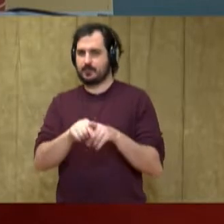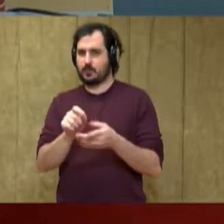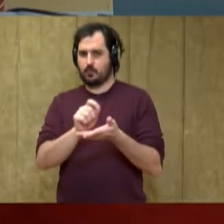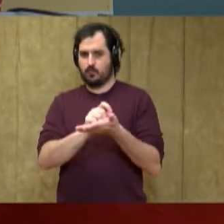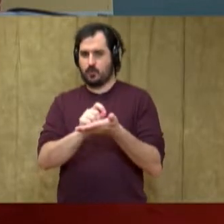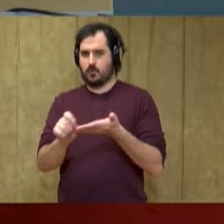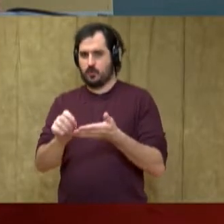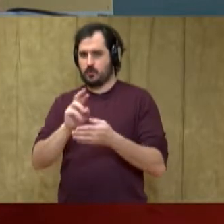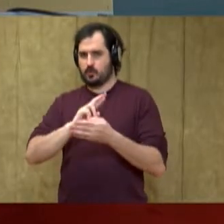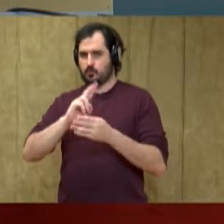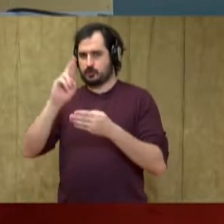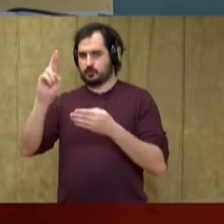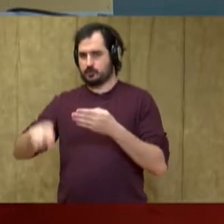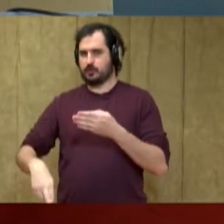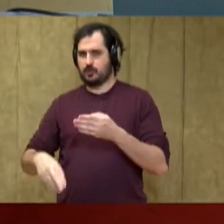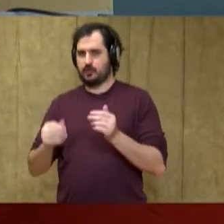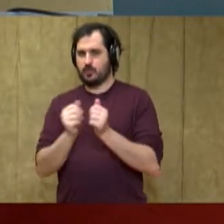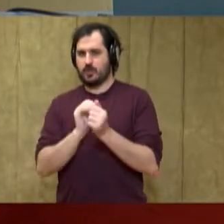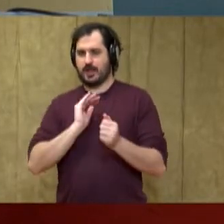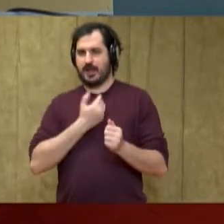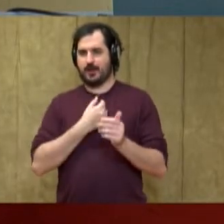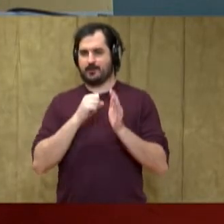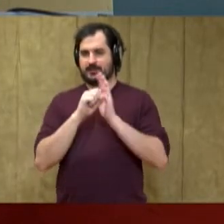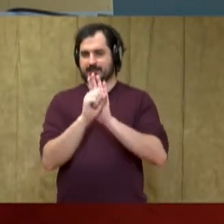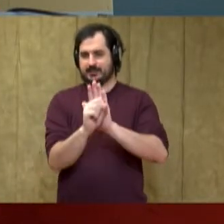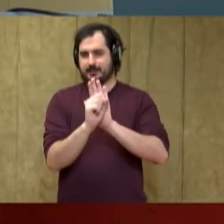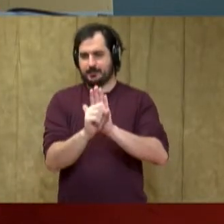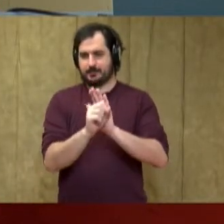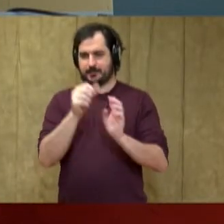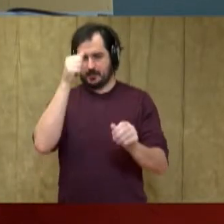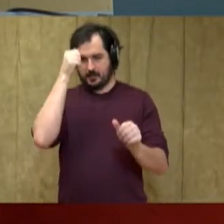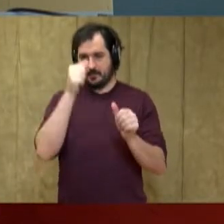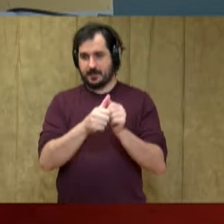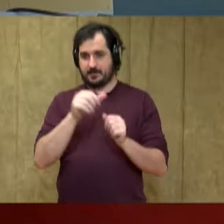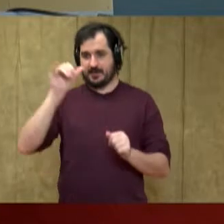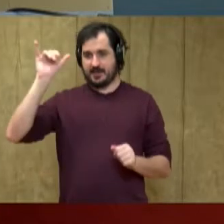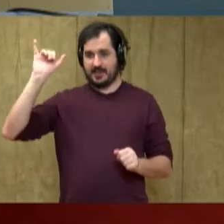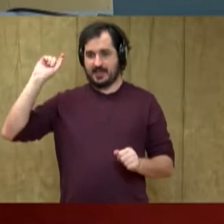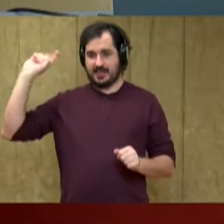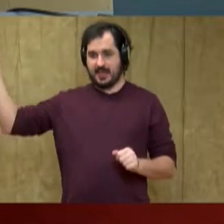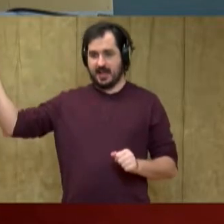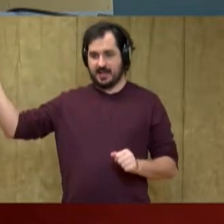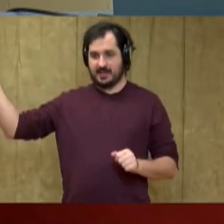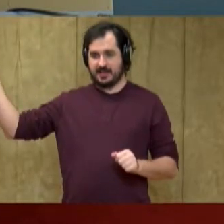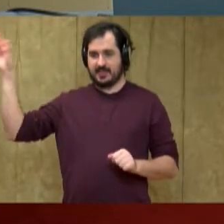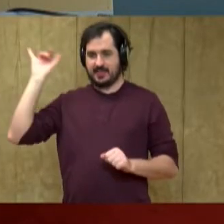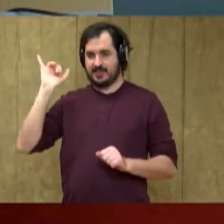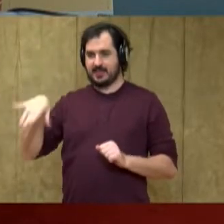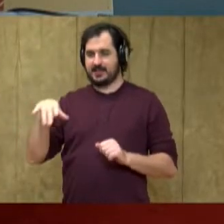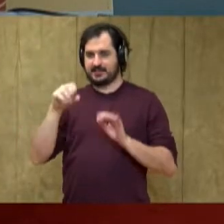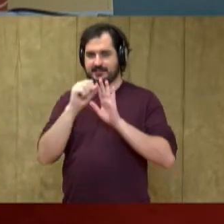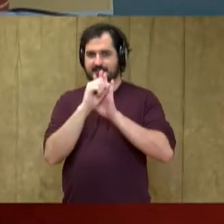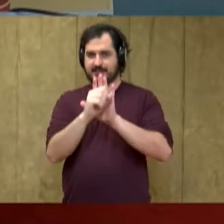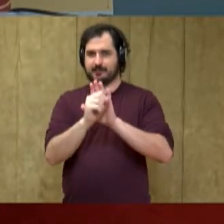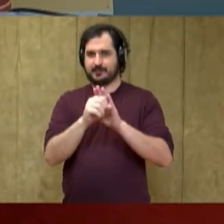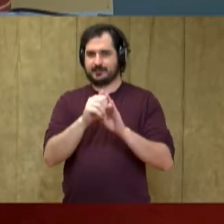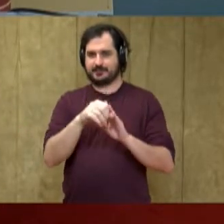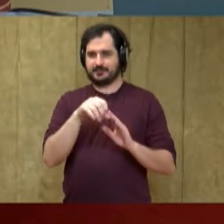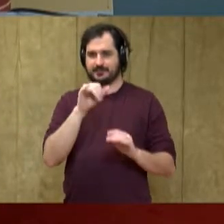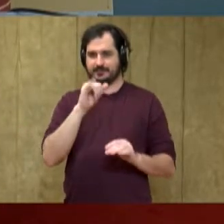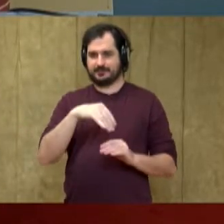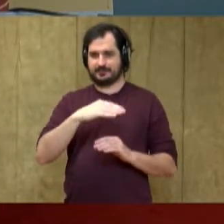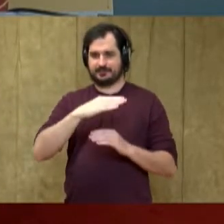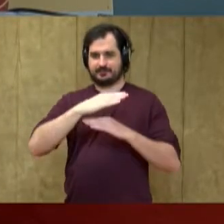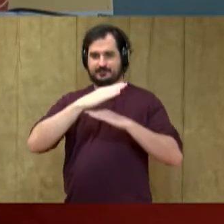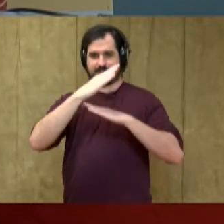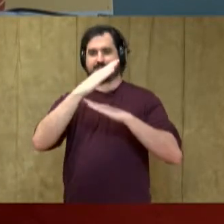record the results with these symbols. Remember, this symbol is the greater than sign. All right, it's always